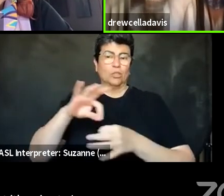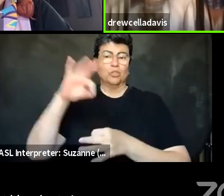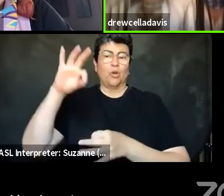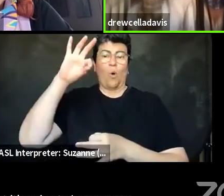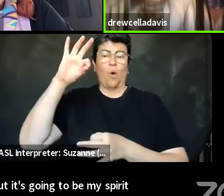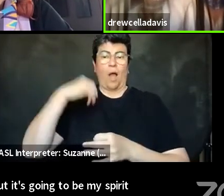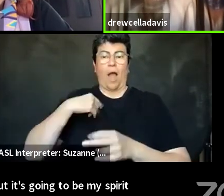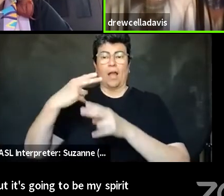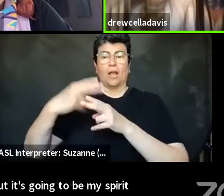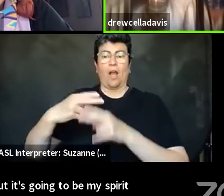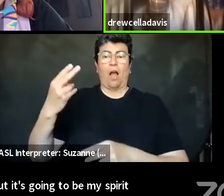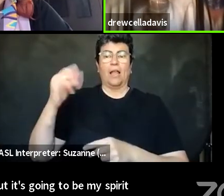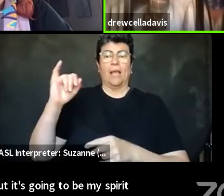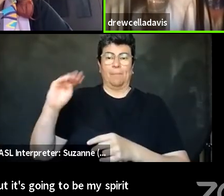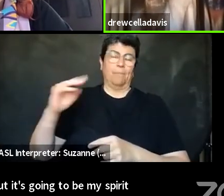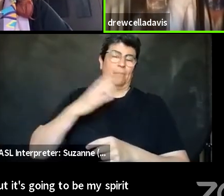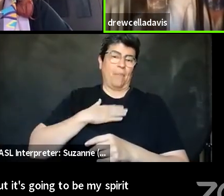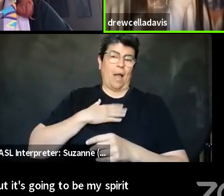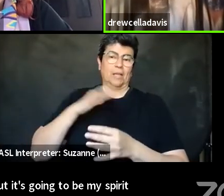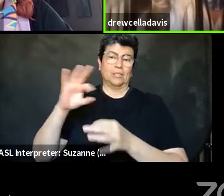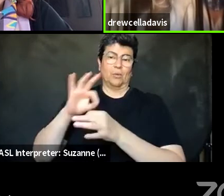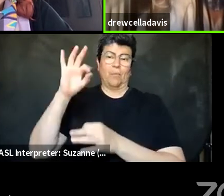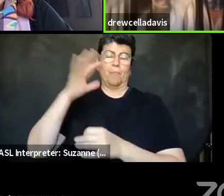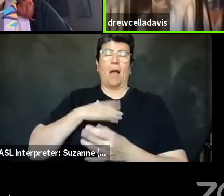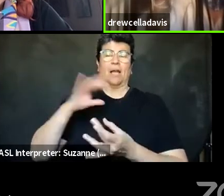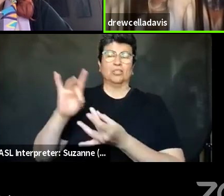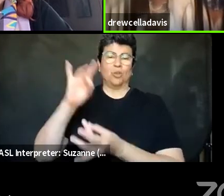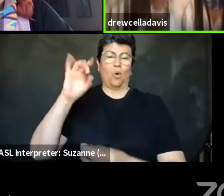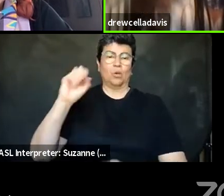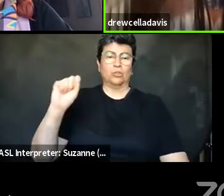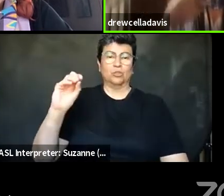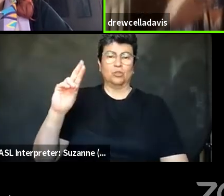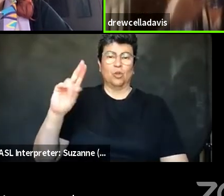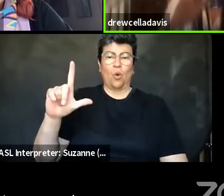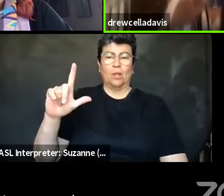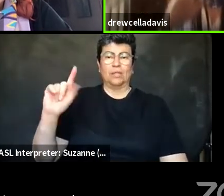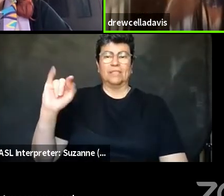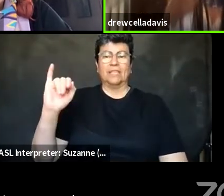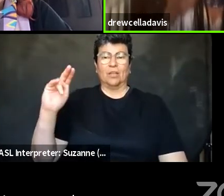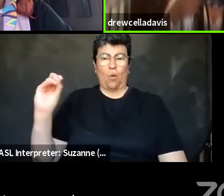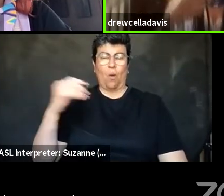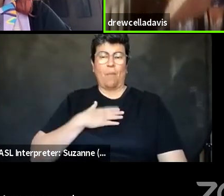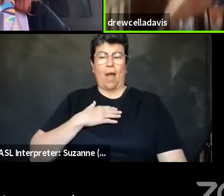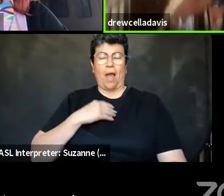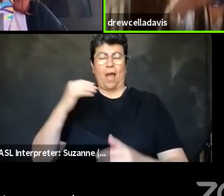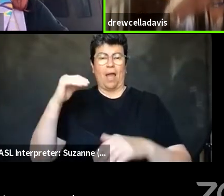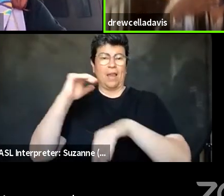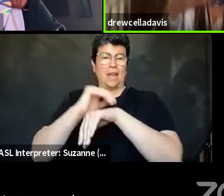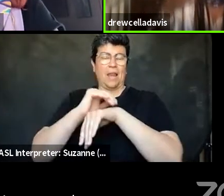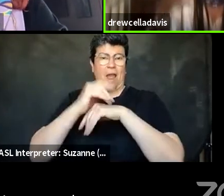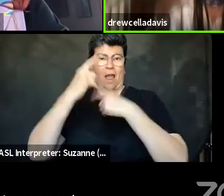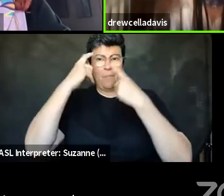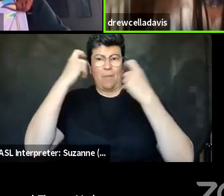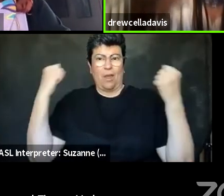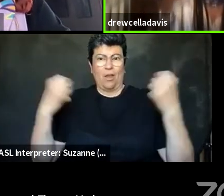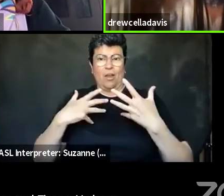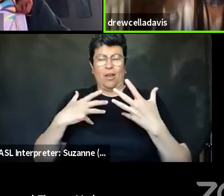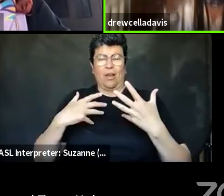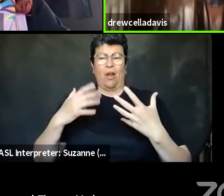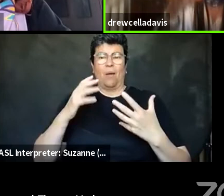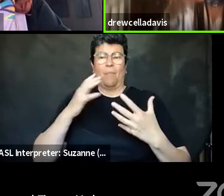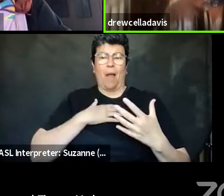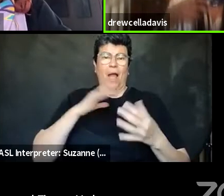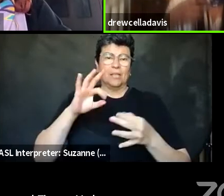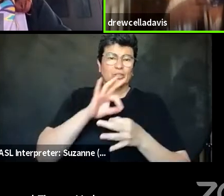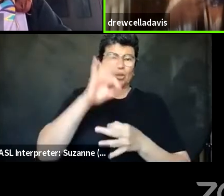I call him my spirit, I mean my soul, Tino, and he's my nightmare. Are my soul, and